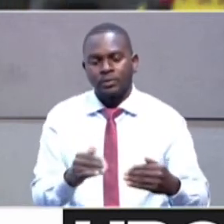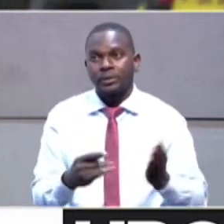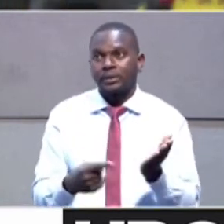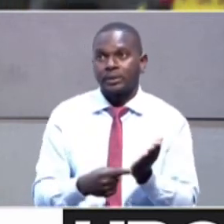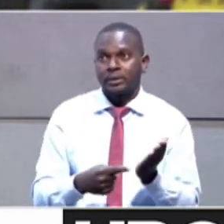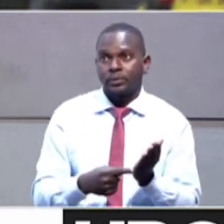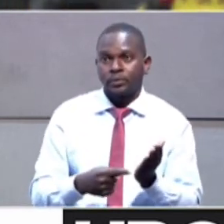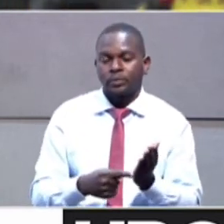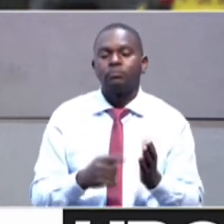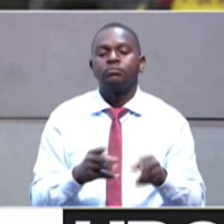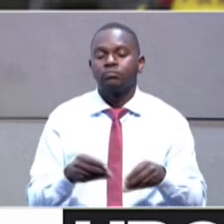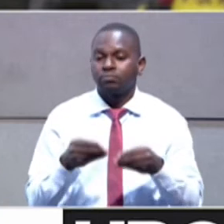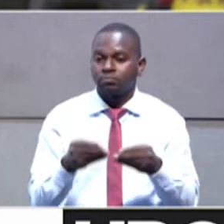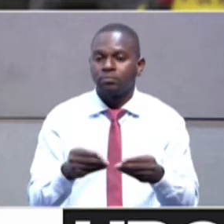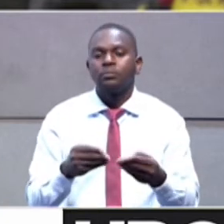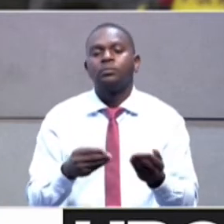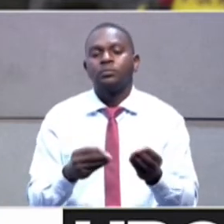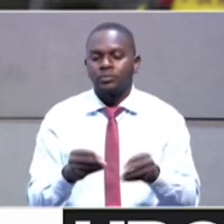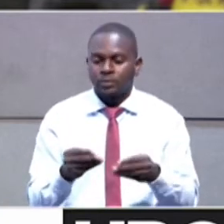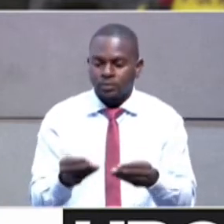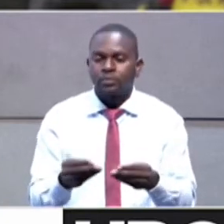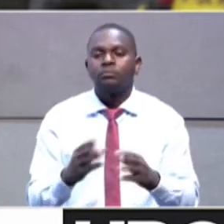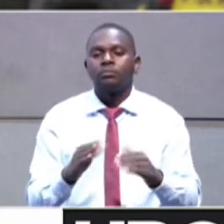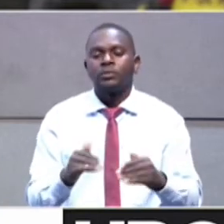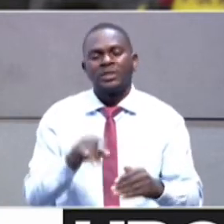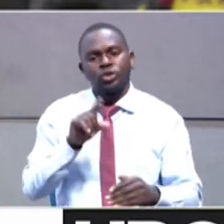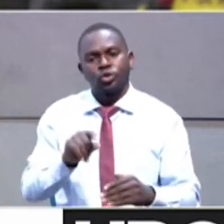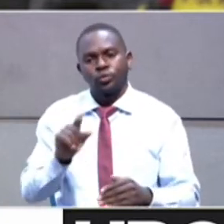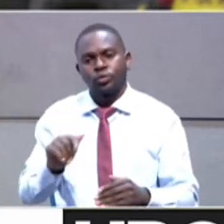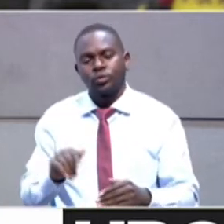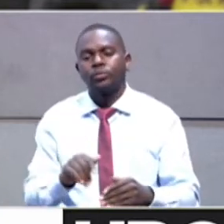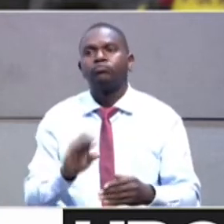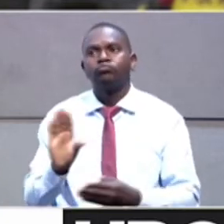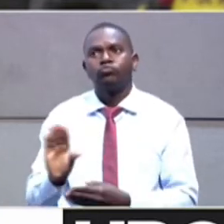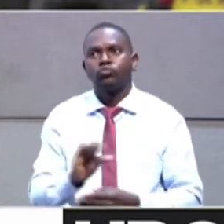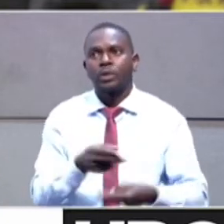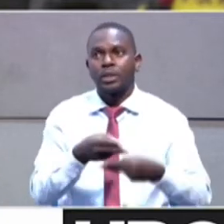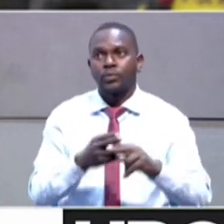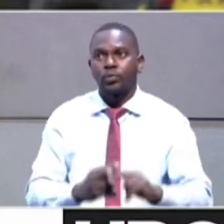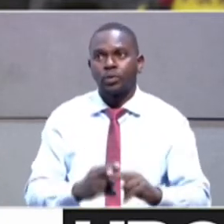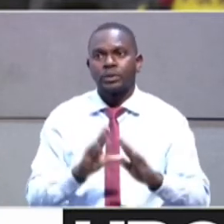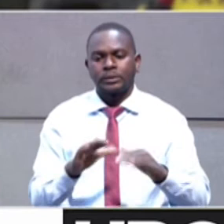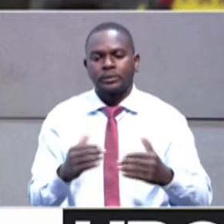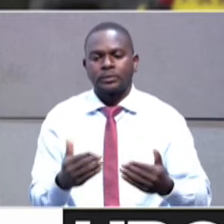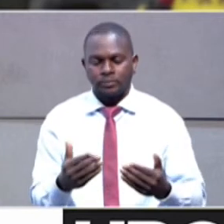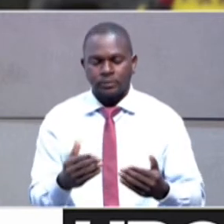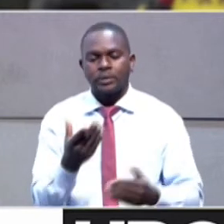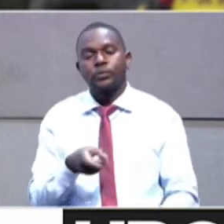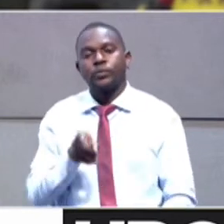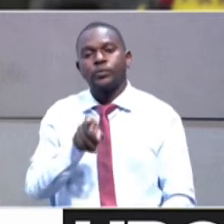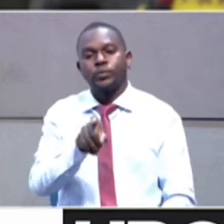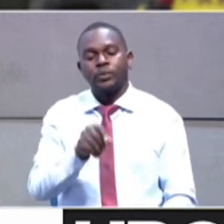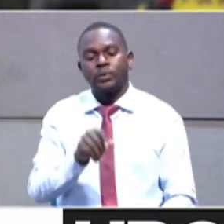technologies, provision of affordable agricultural financing, and